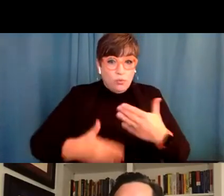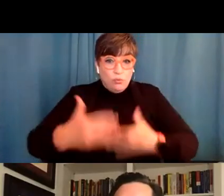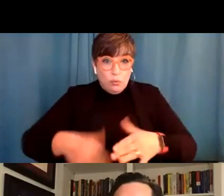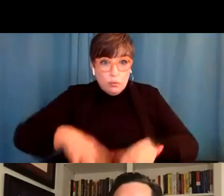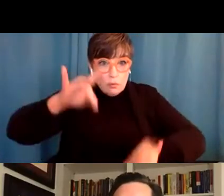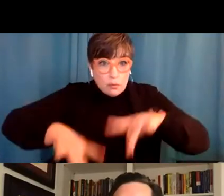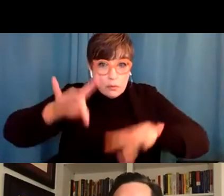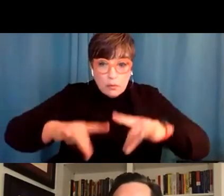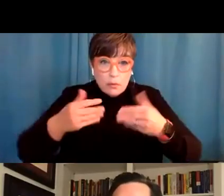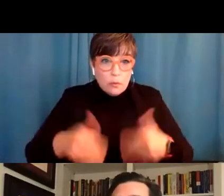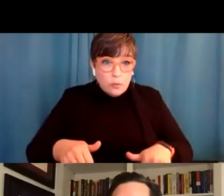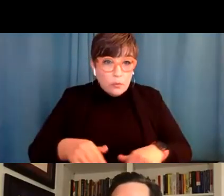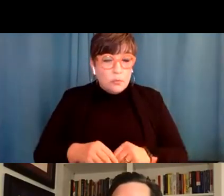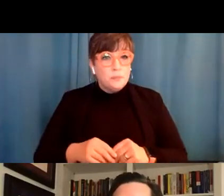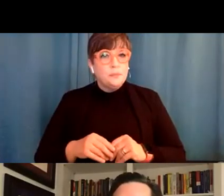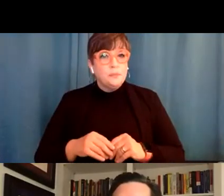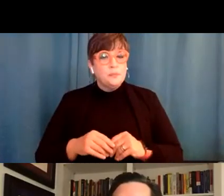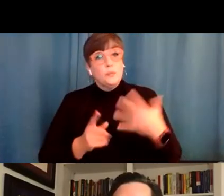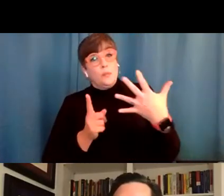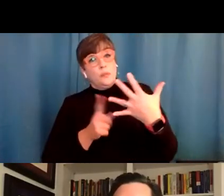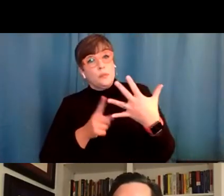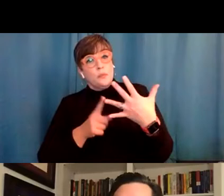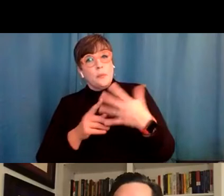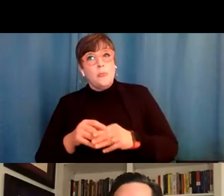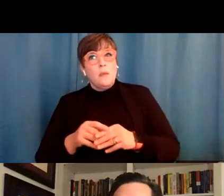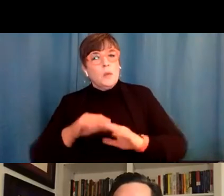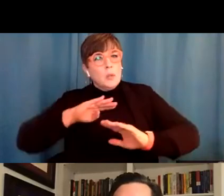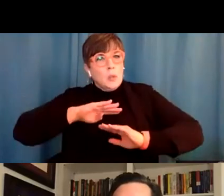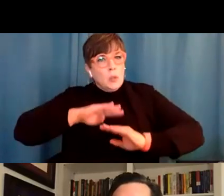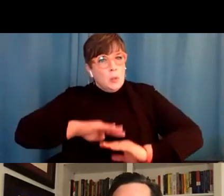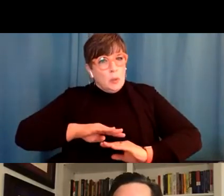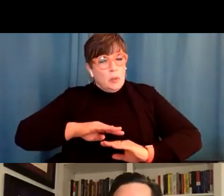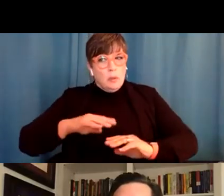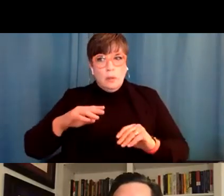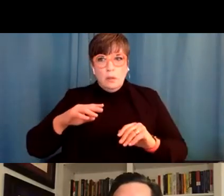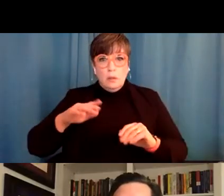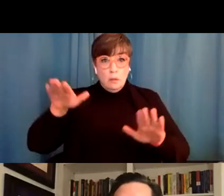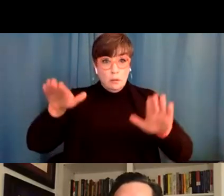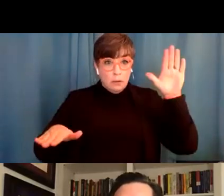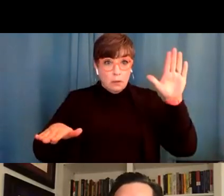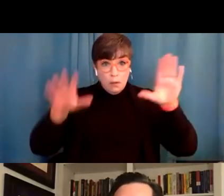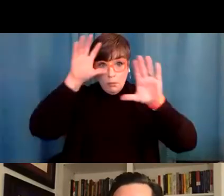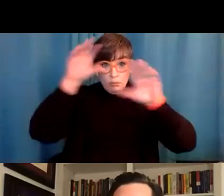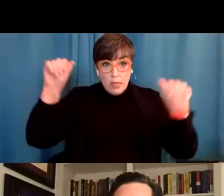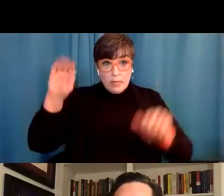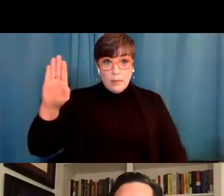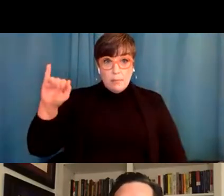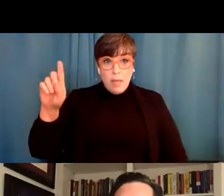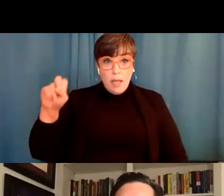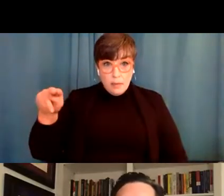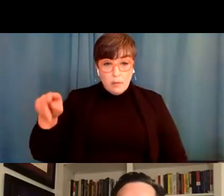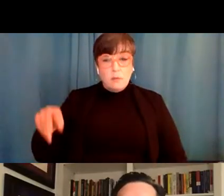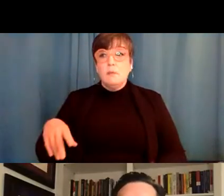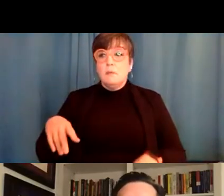that thankfully, we did not see on Inauguration Day or really in the aftermath of January